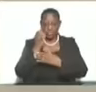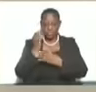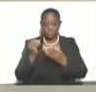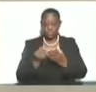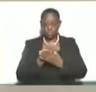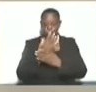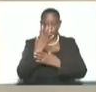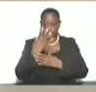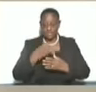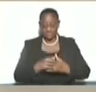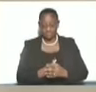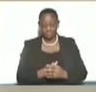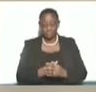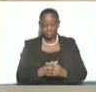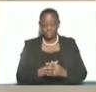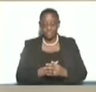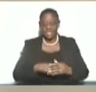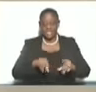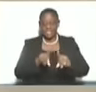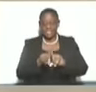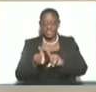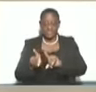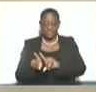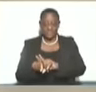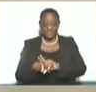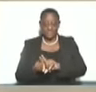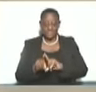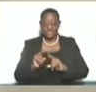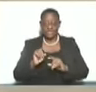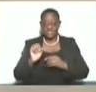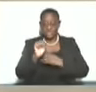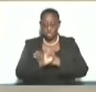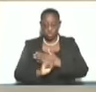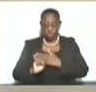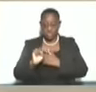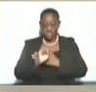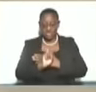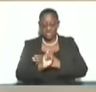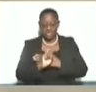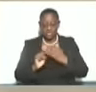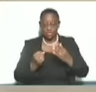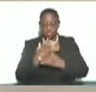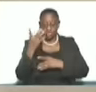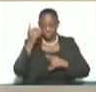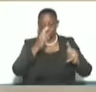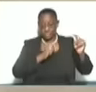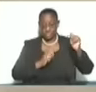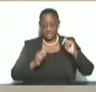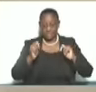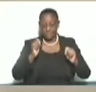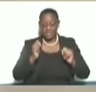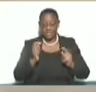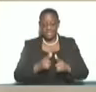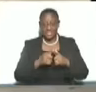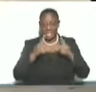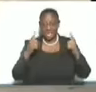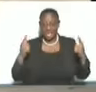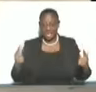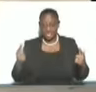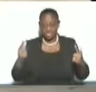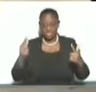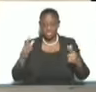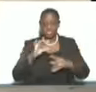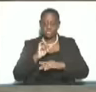This legislative agenda is also investing fully in economic security, mainly through tourism, the country's largest source of